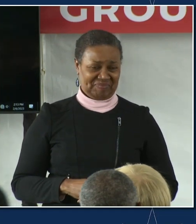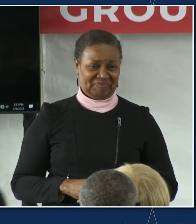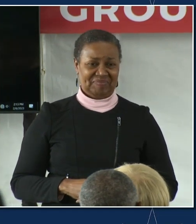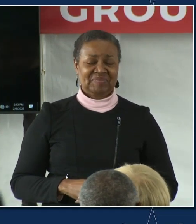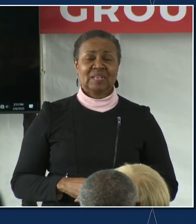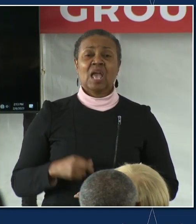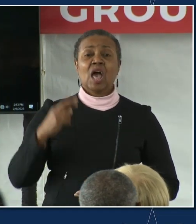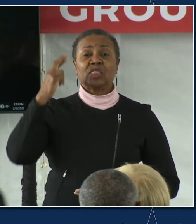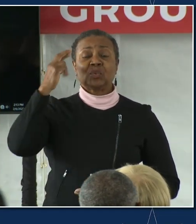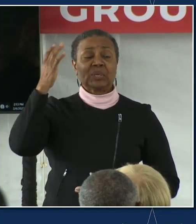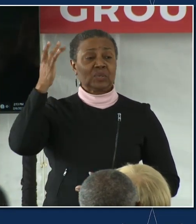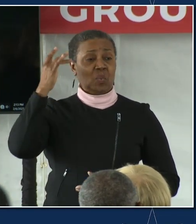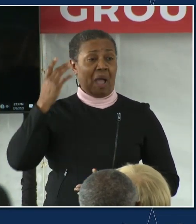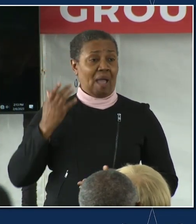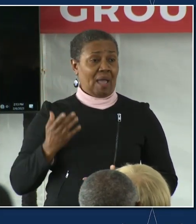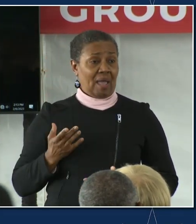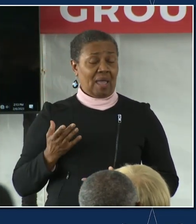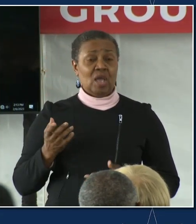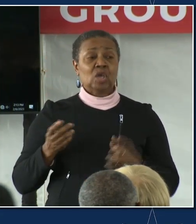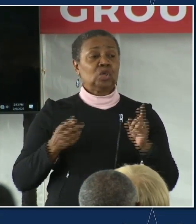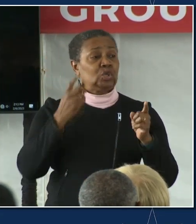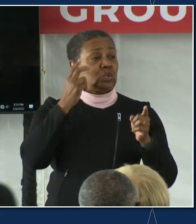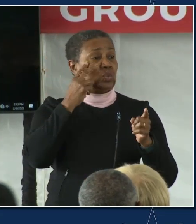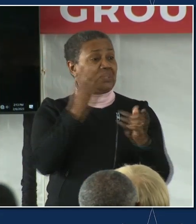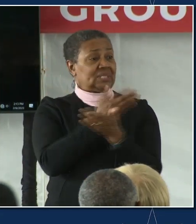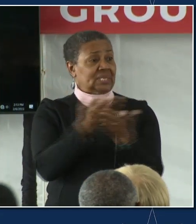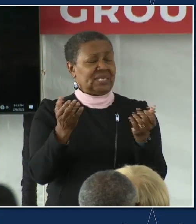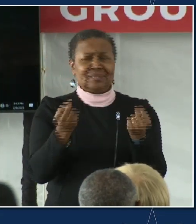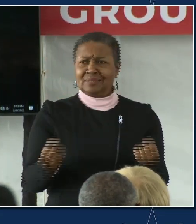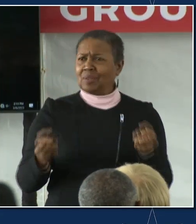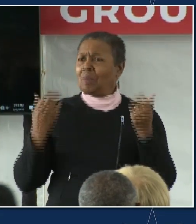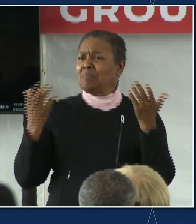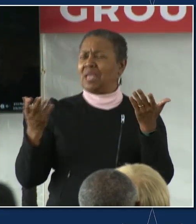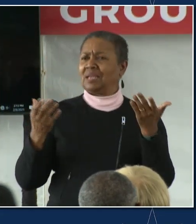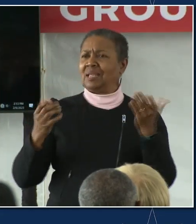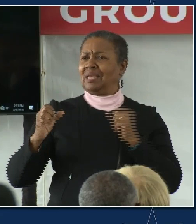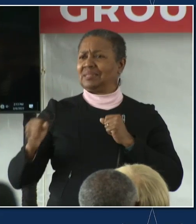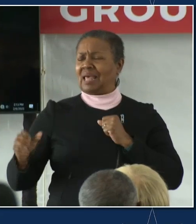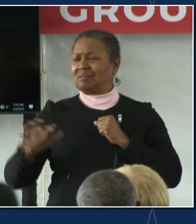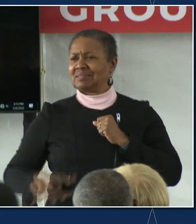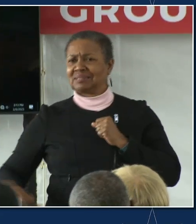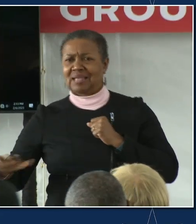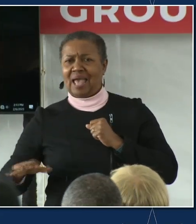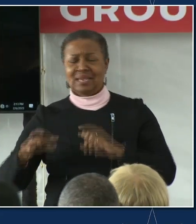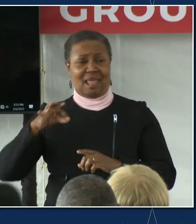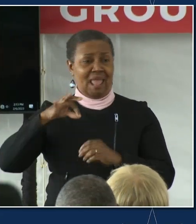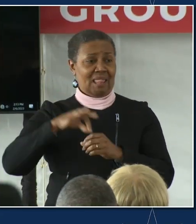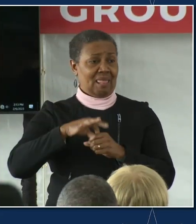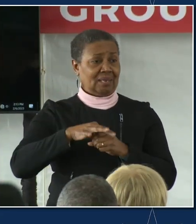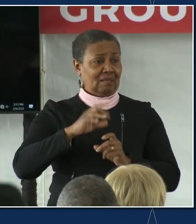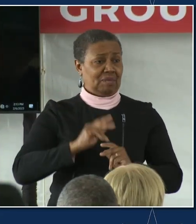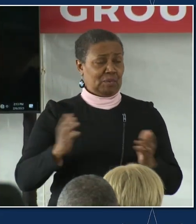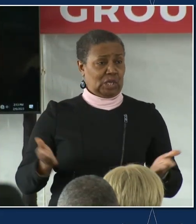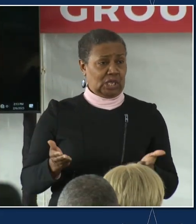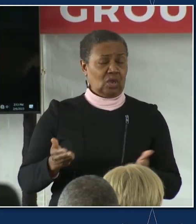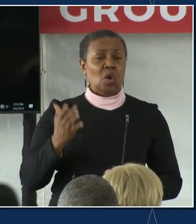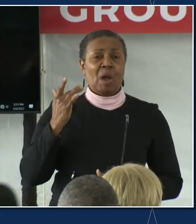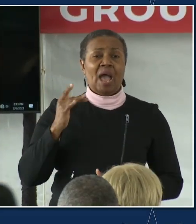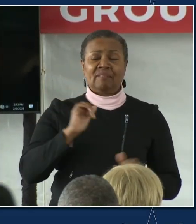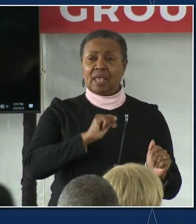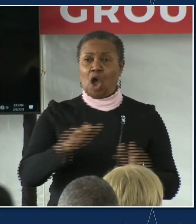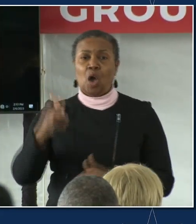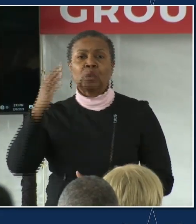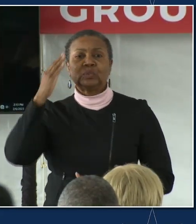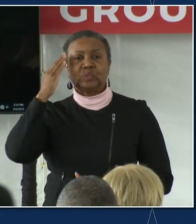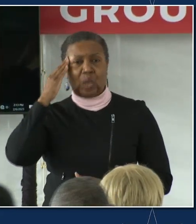And the reason why you see so many South Side electeds here, because they all